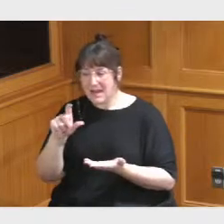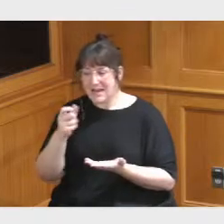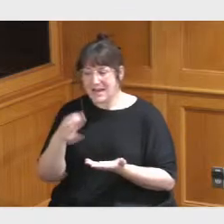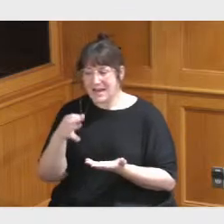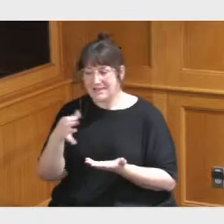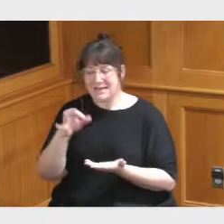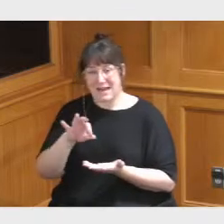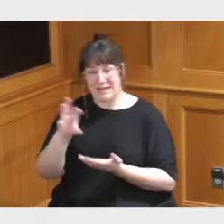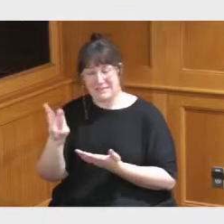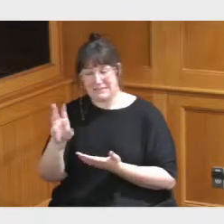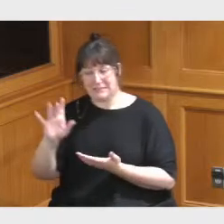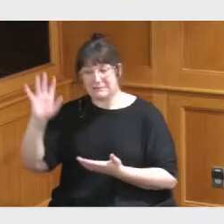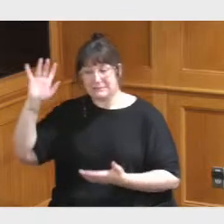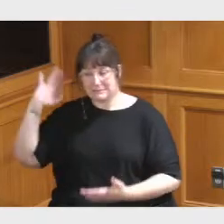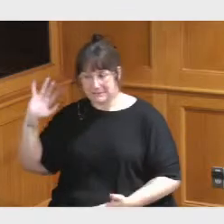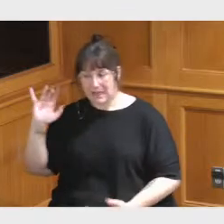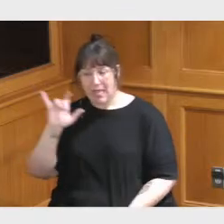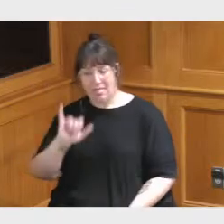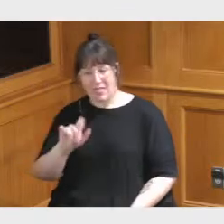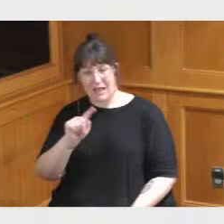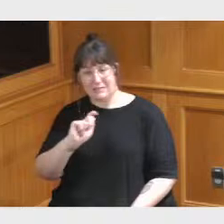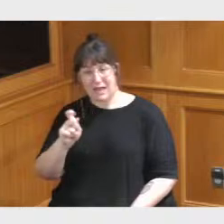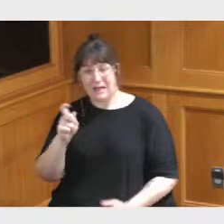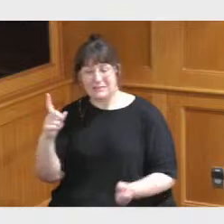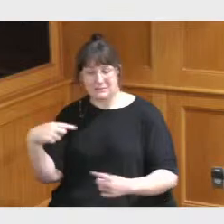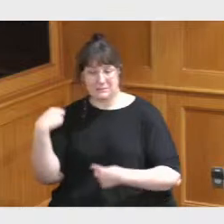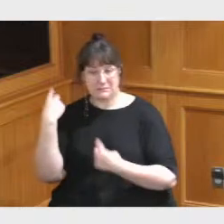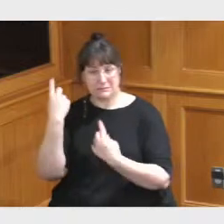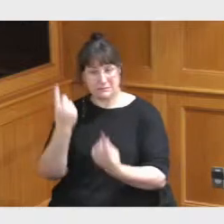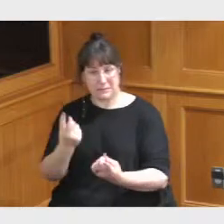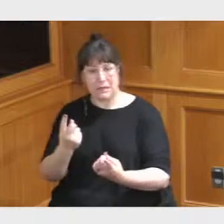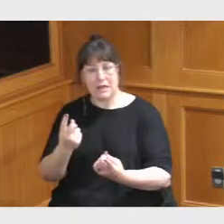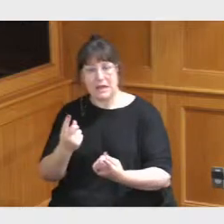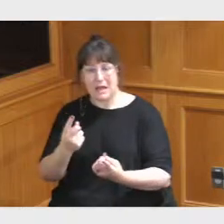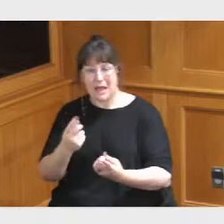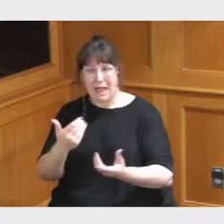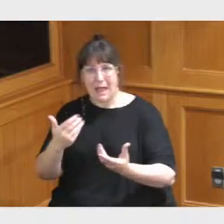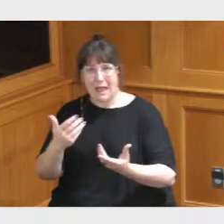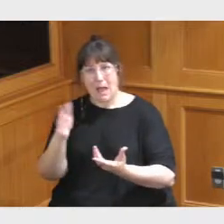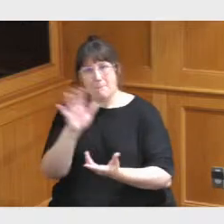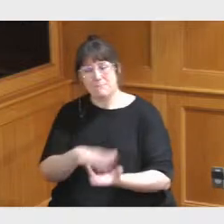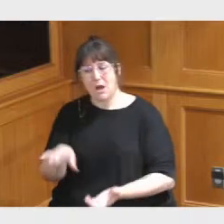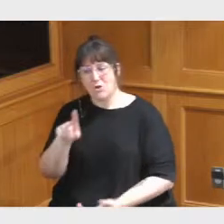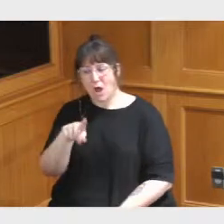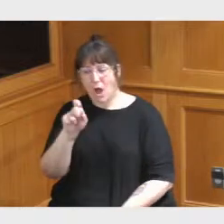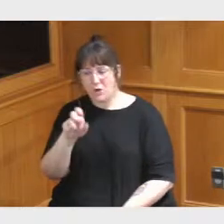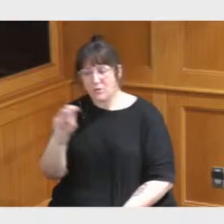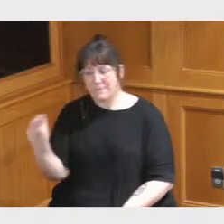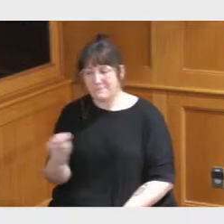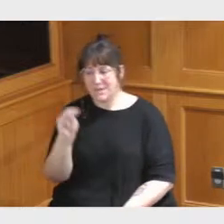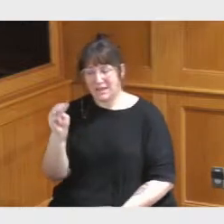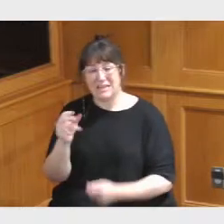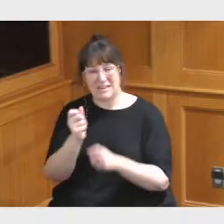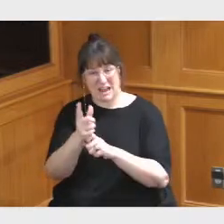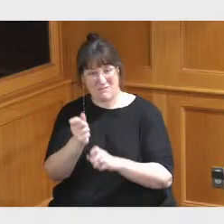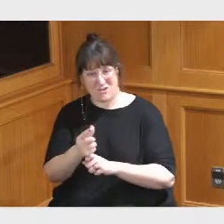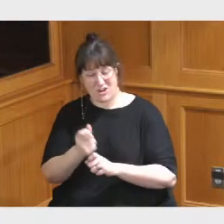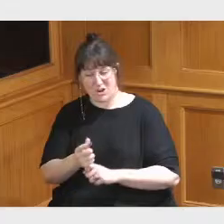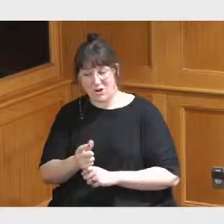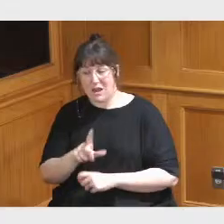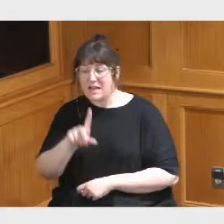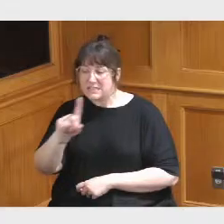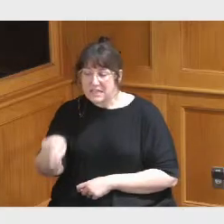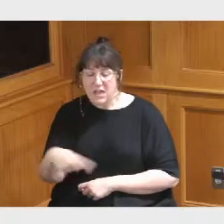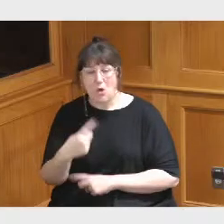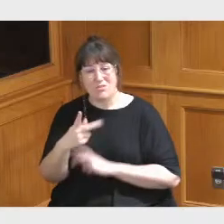That tax has been in place since then and currently generates just north of $100 million a year. It is the only source